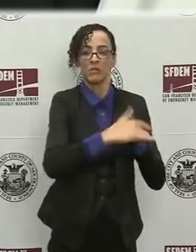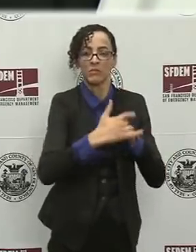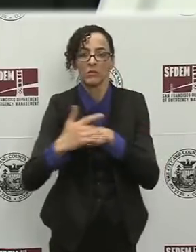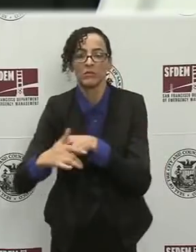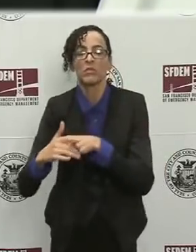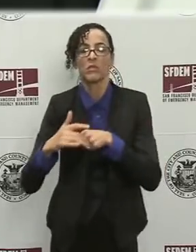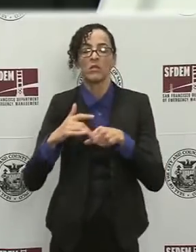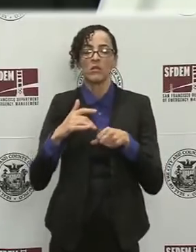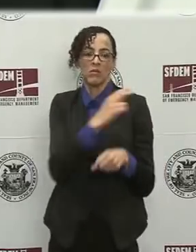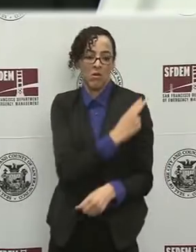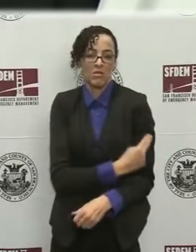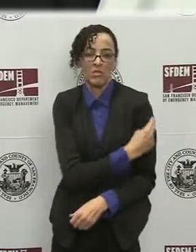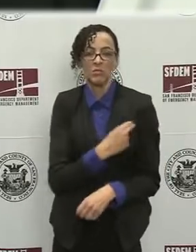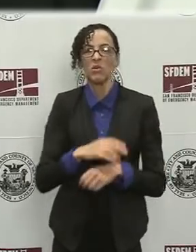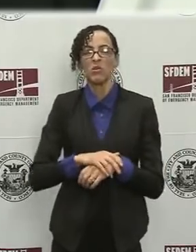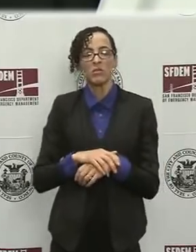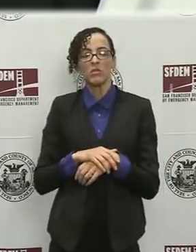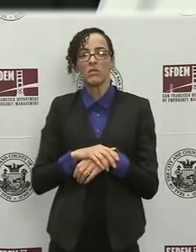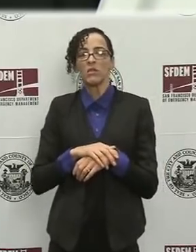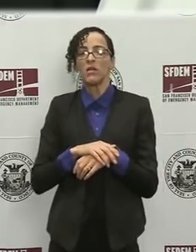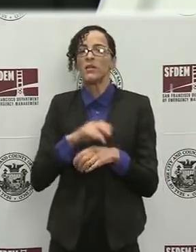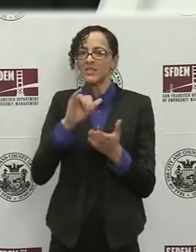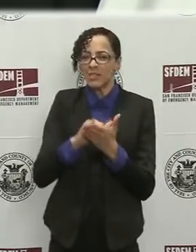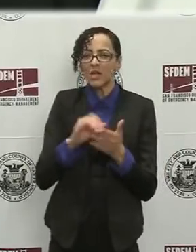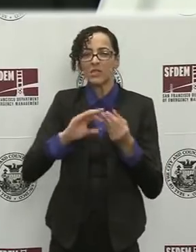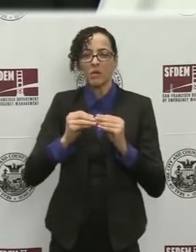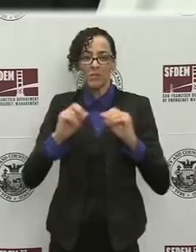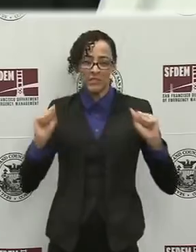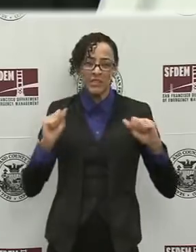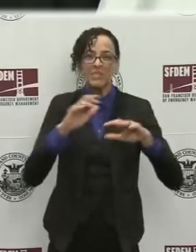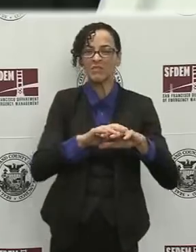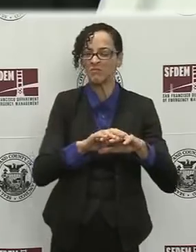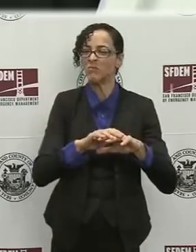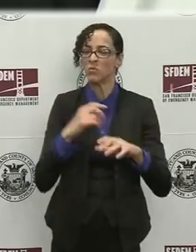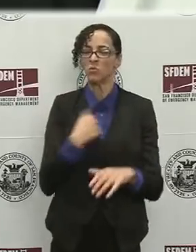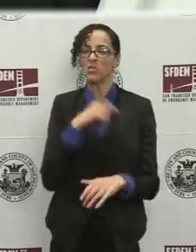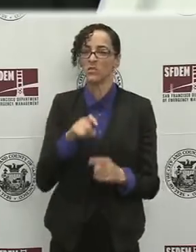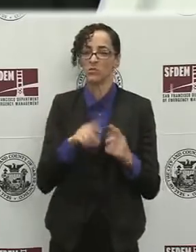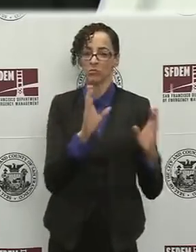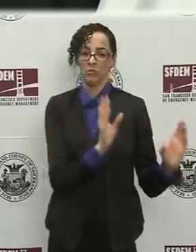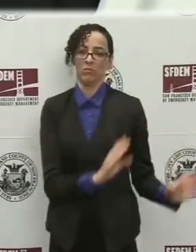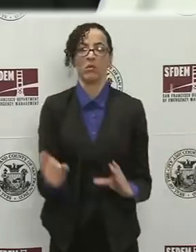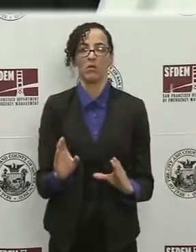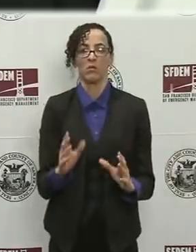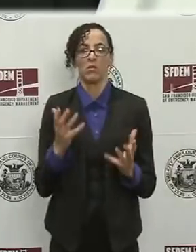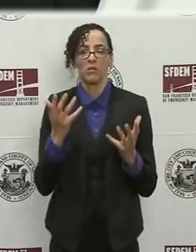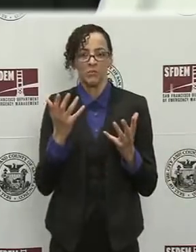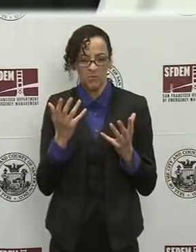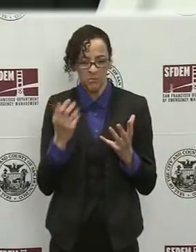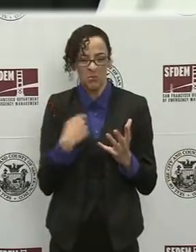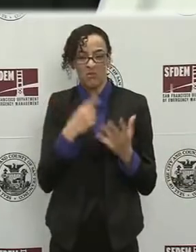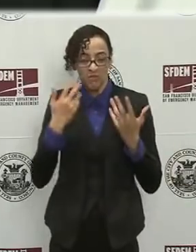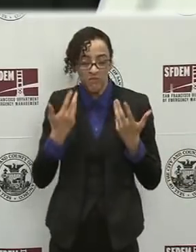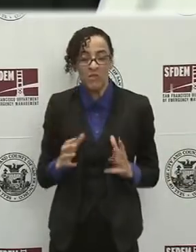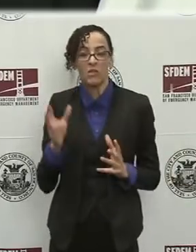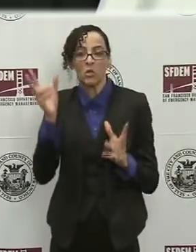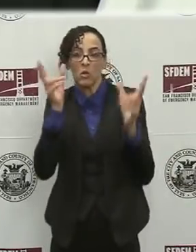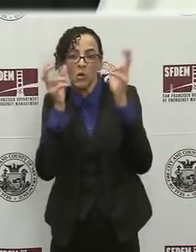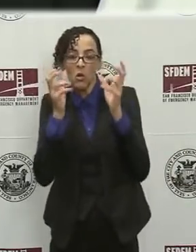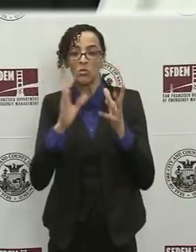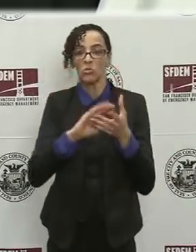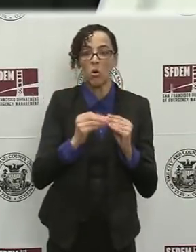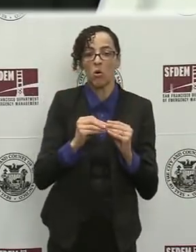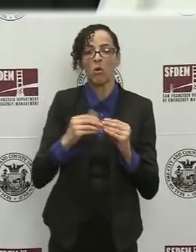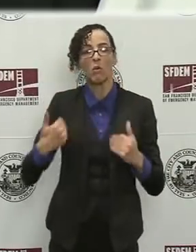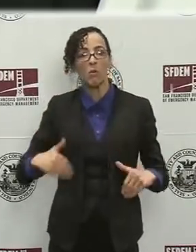seen overcrowded hospitals and doctors making choices about who to treat. We never want to get there in